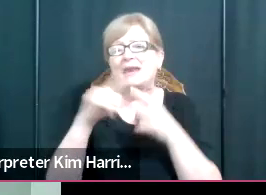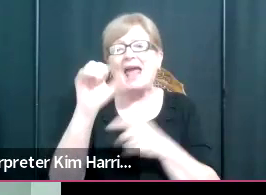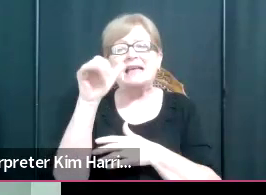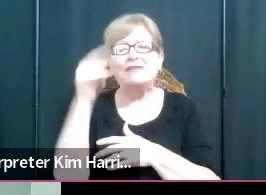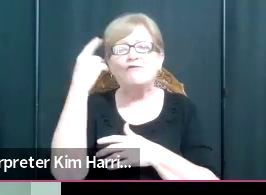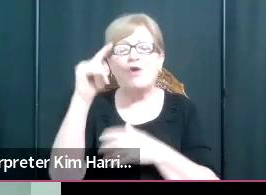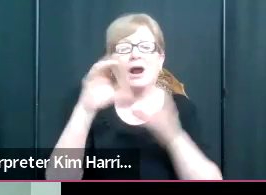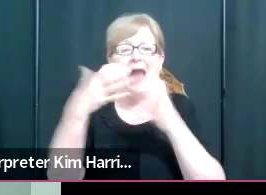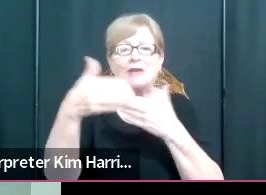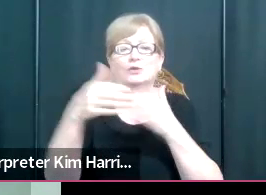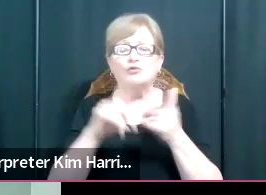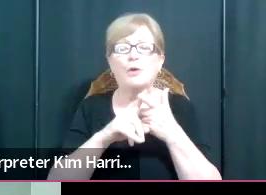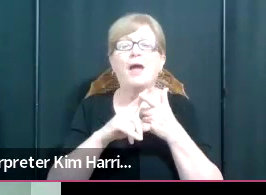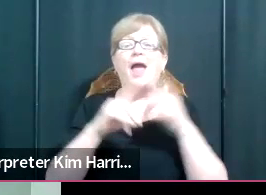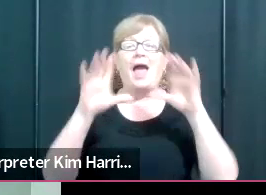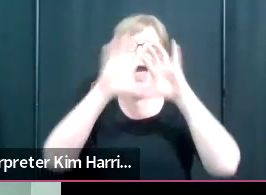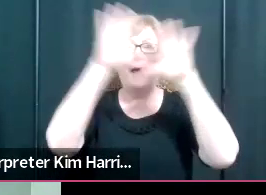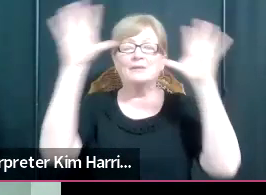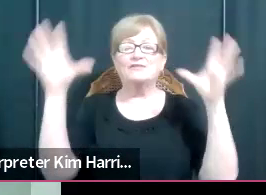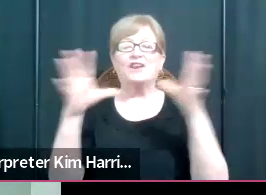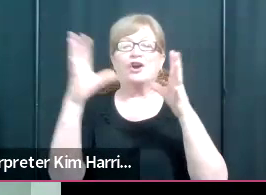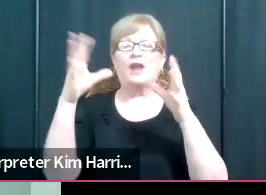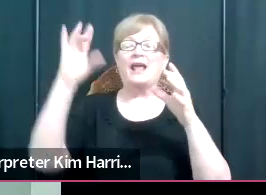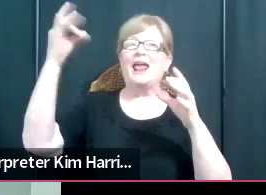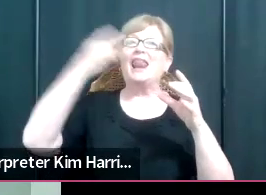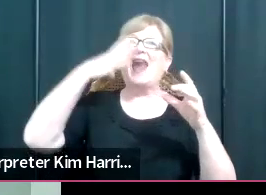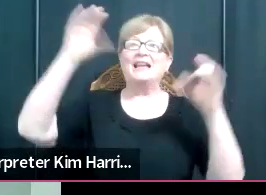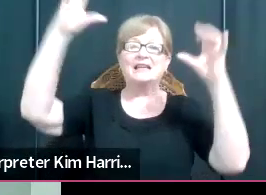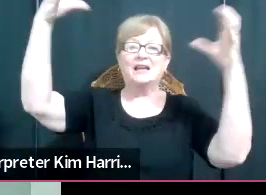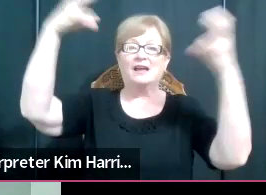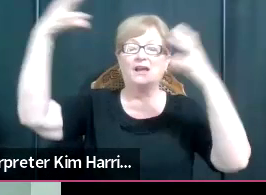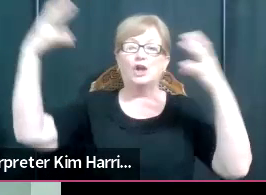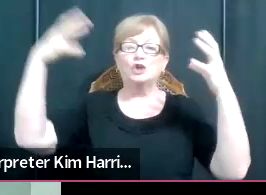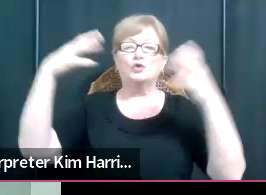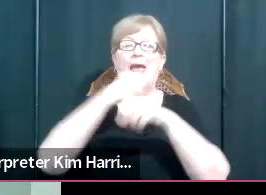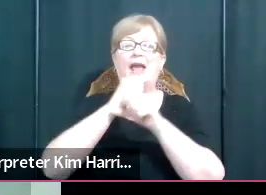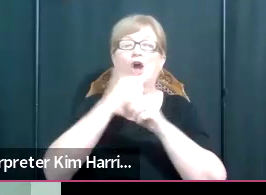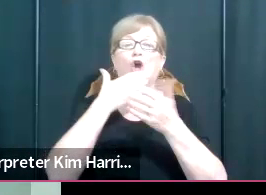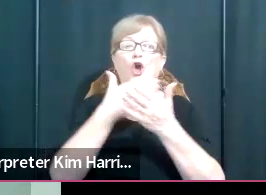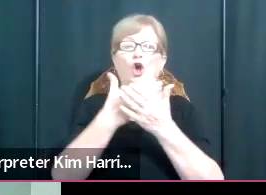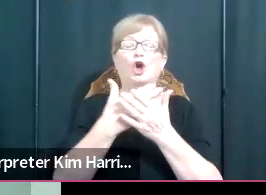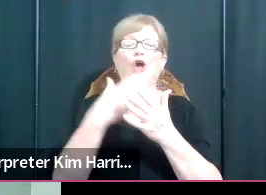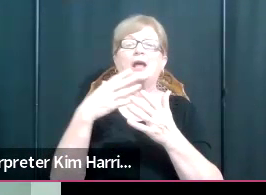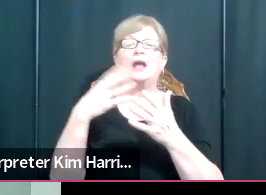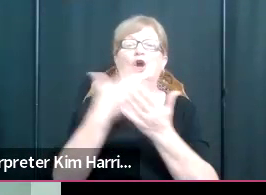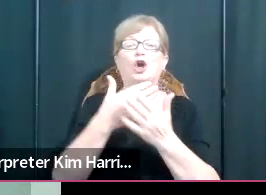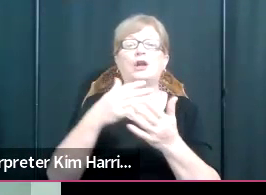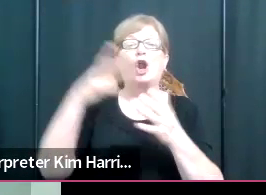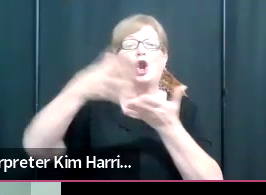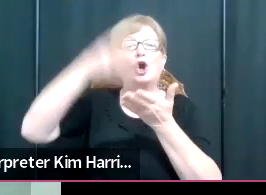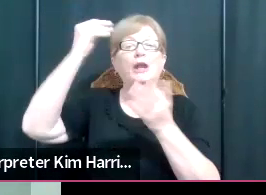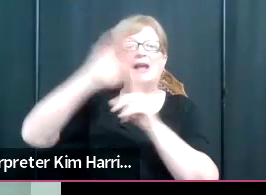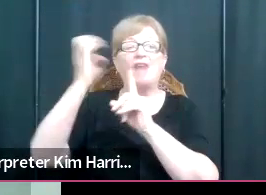classroom atmosphere, like light covers and things like that, to create a good learning environment space for